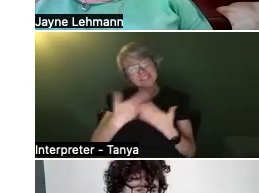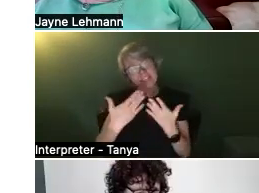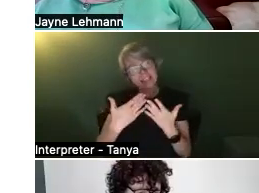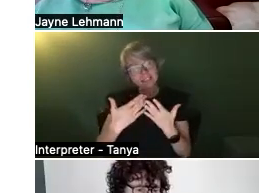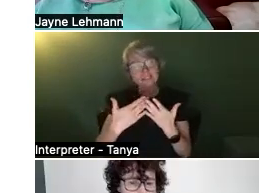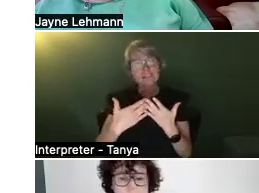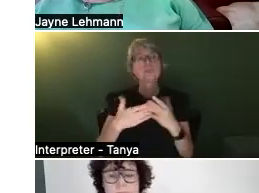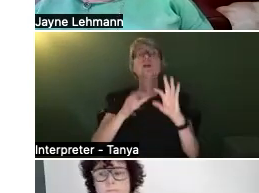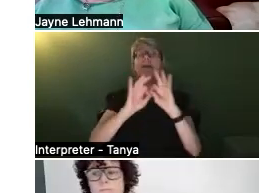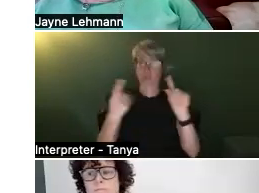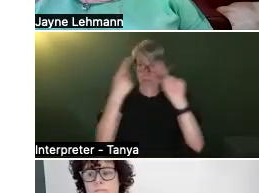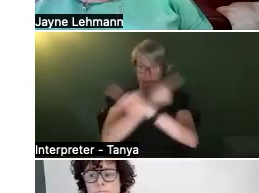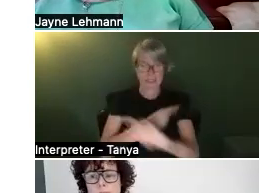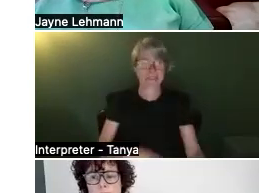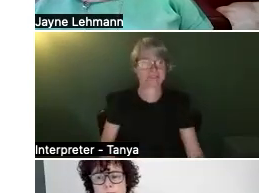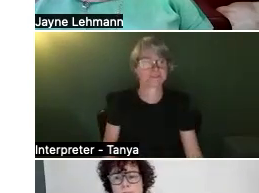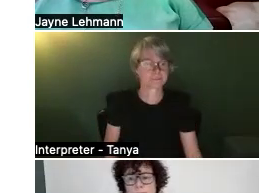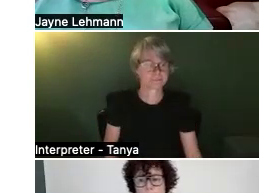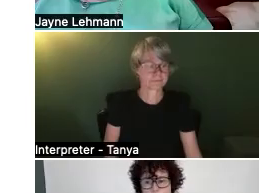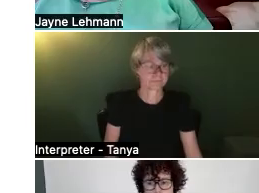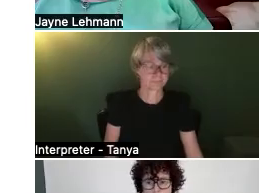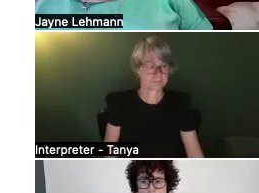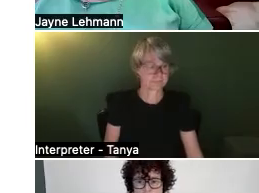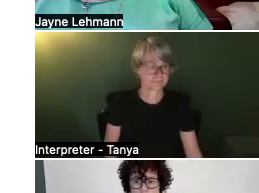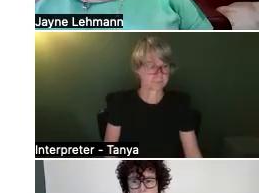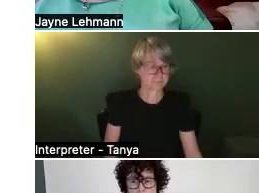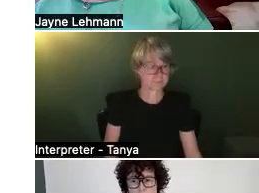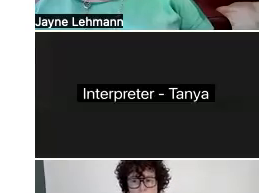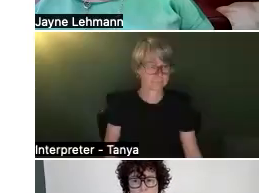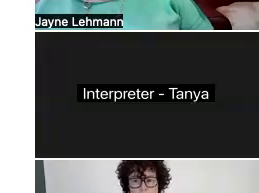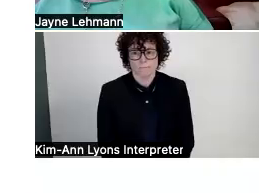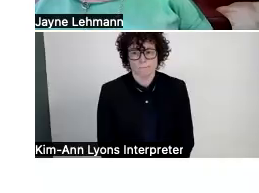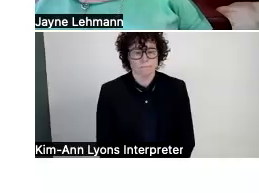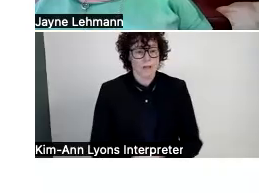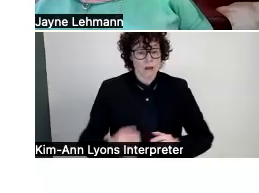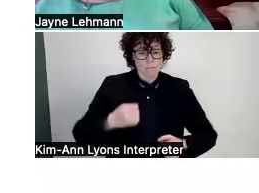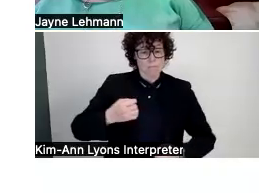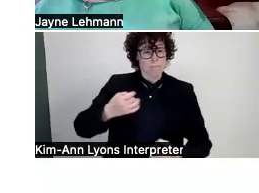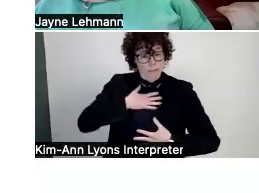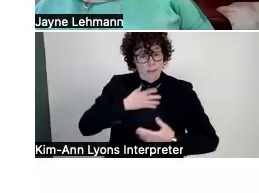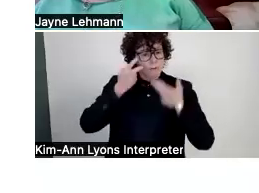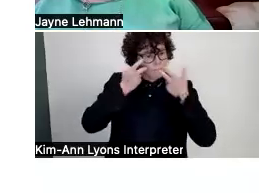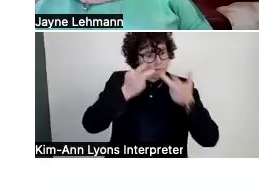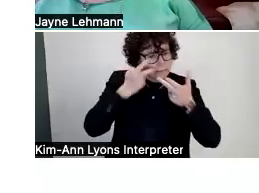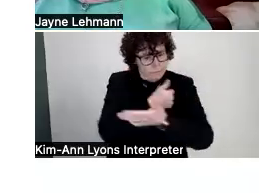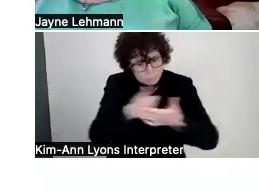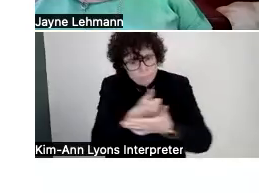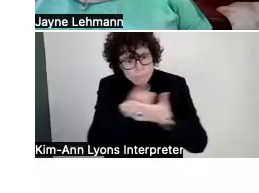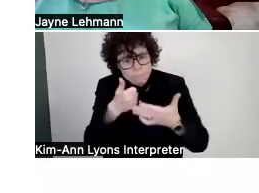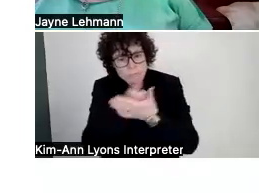looking really sad and grumpy. And I'd been coming and going and the support workers weren't there